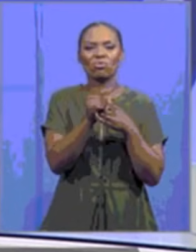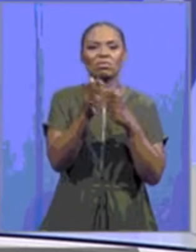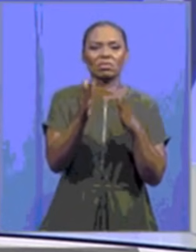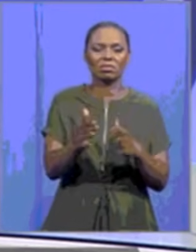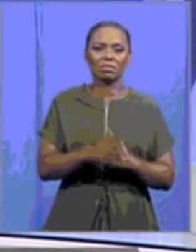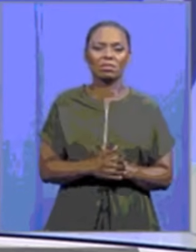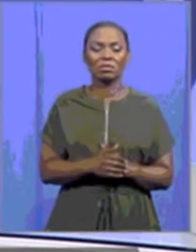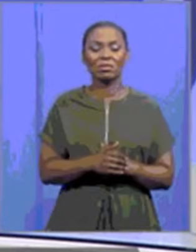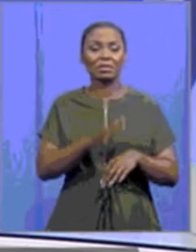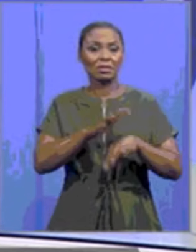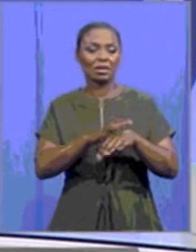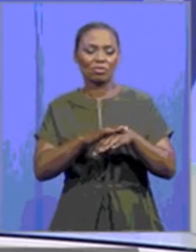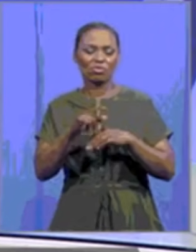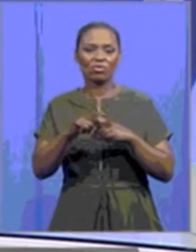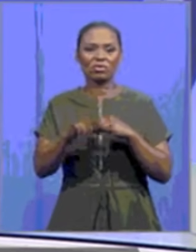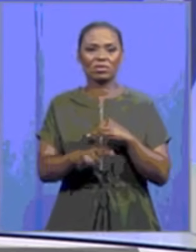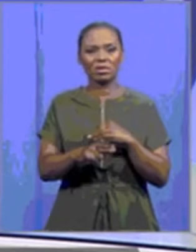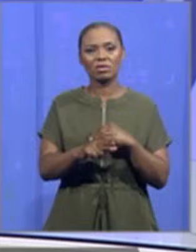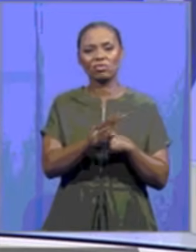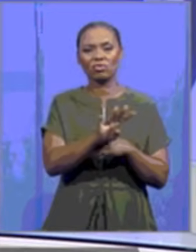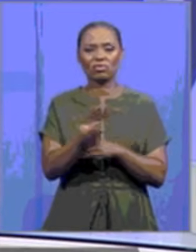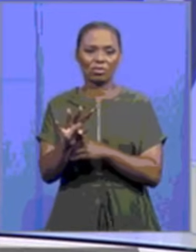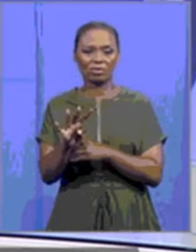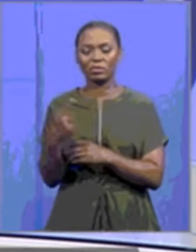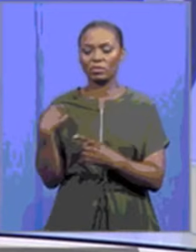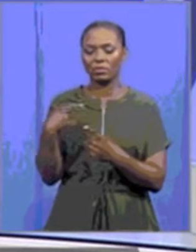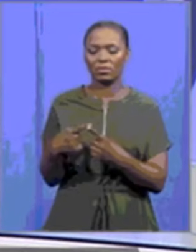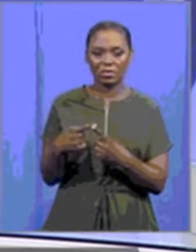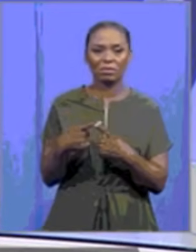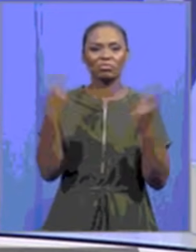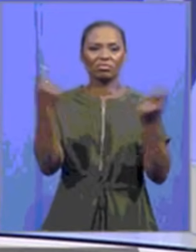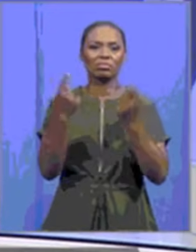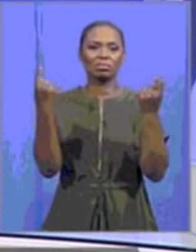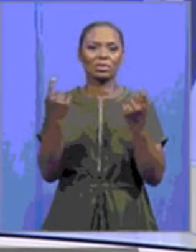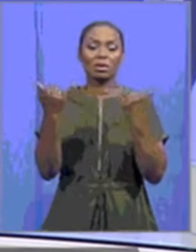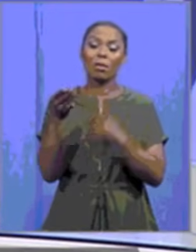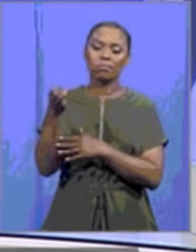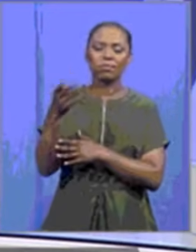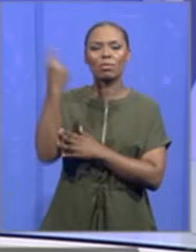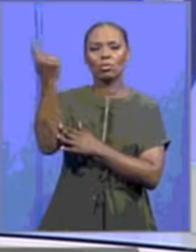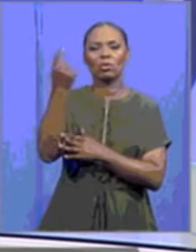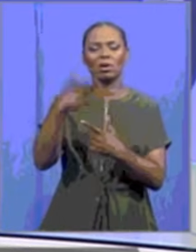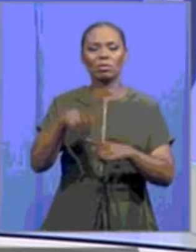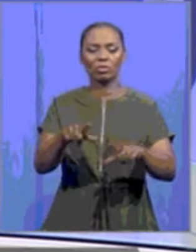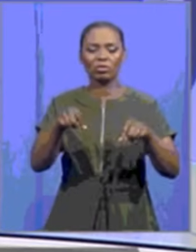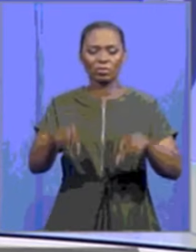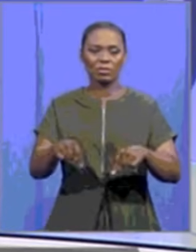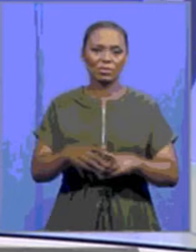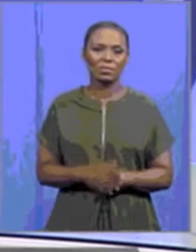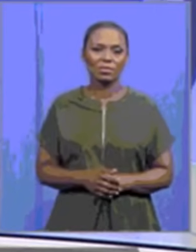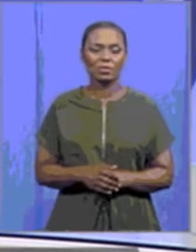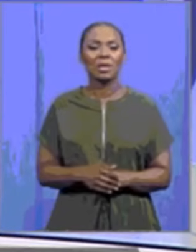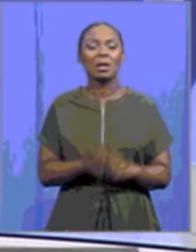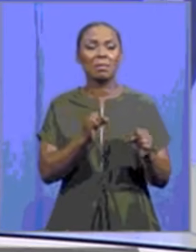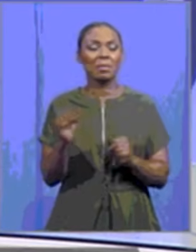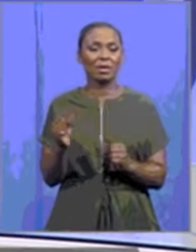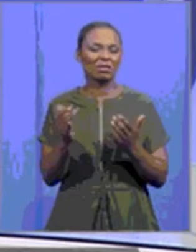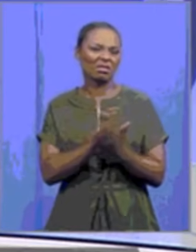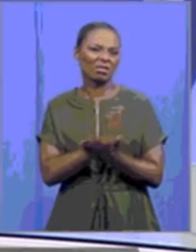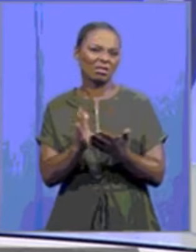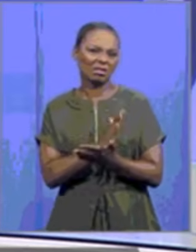nakong ya conference ya bo 44 yeo e bego e swaretswe ka Polokwane, Limpopo le Hono. Go le bjalo ba bangwe